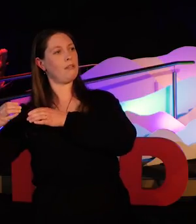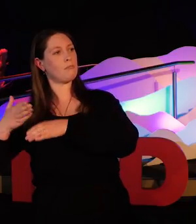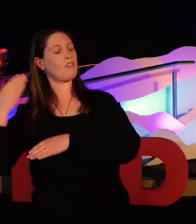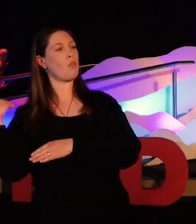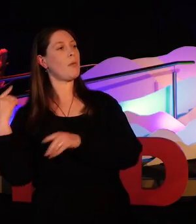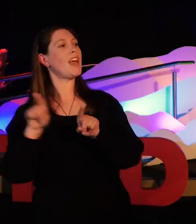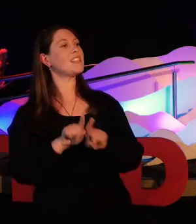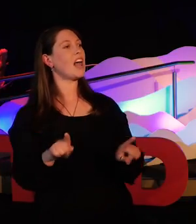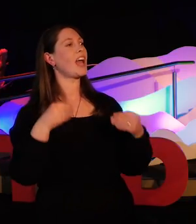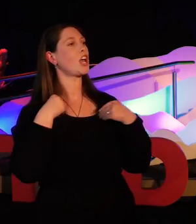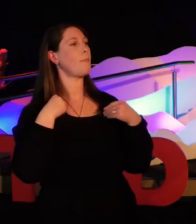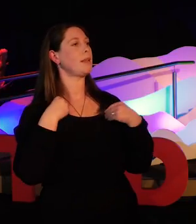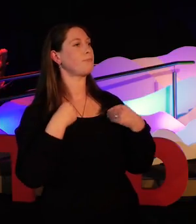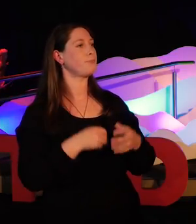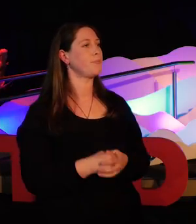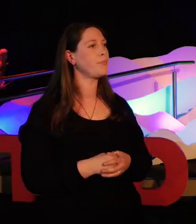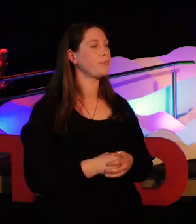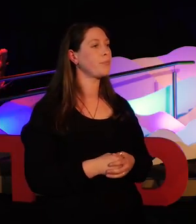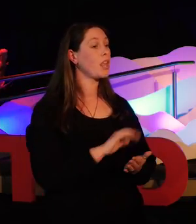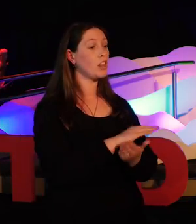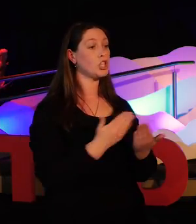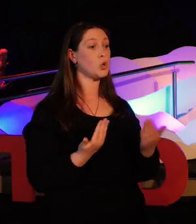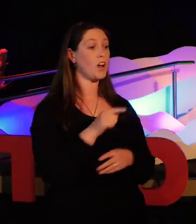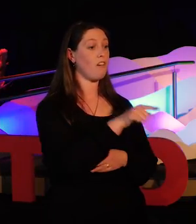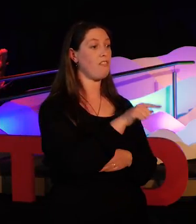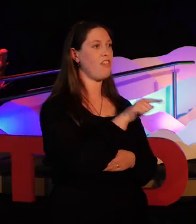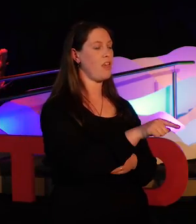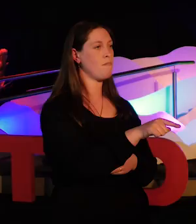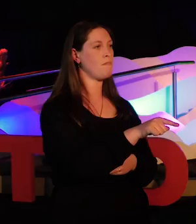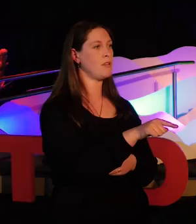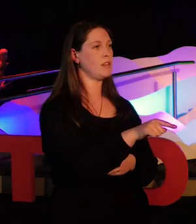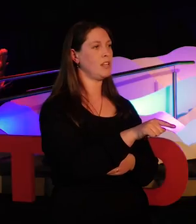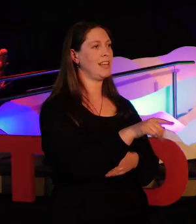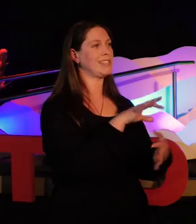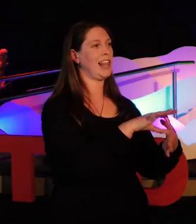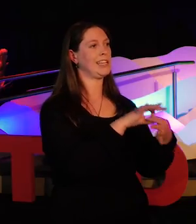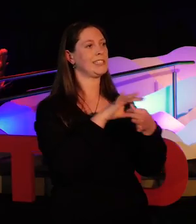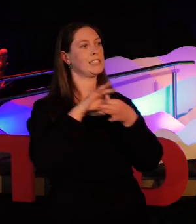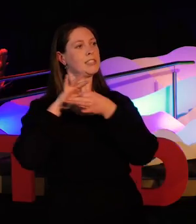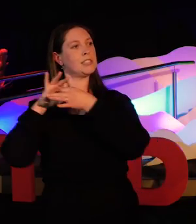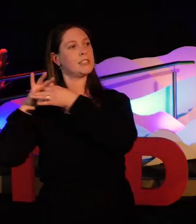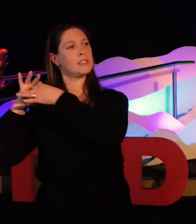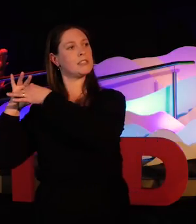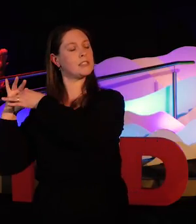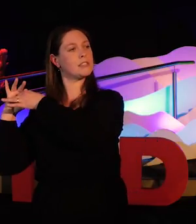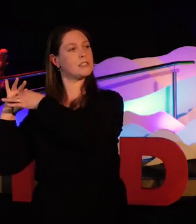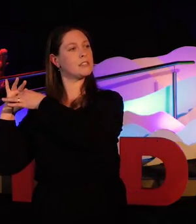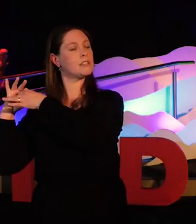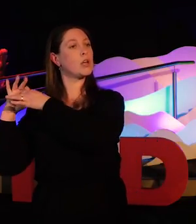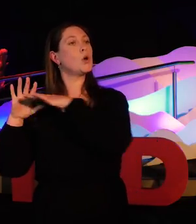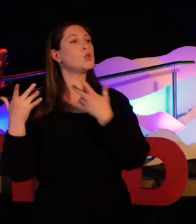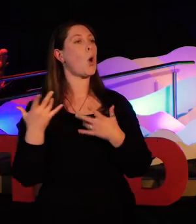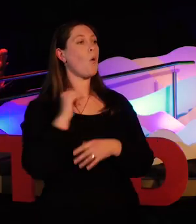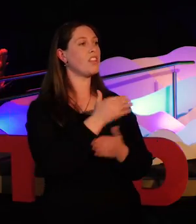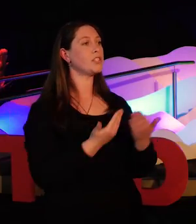It's like a firm, and the story of them intertwines with everyone else. And